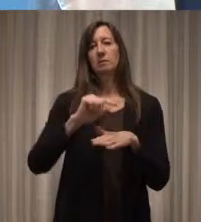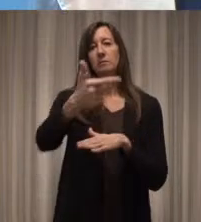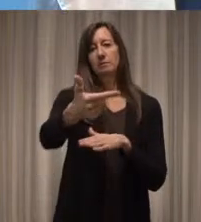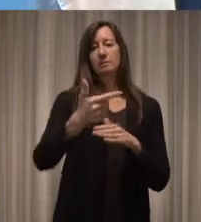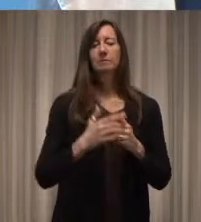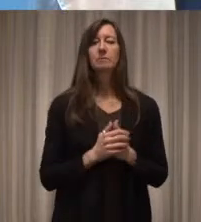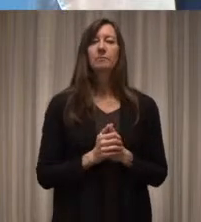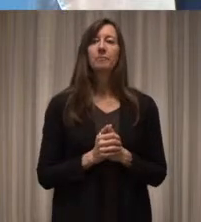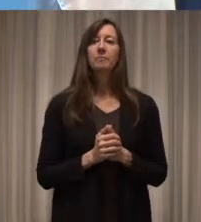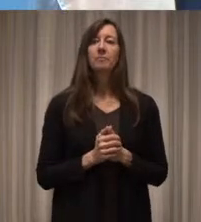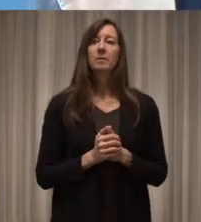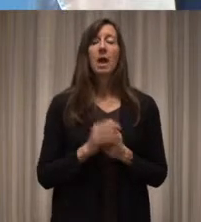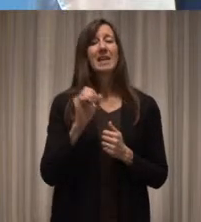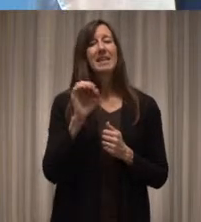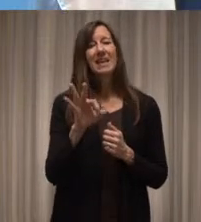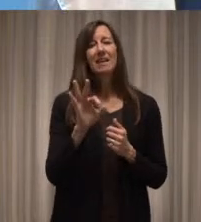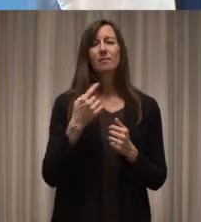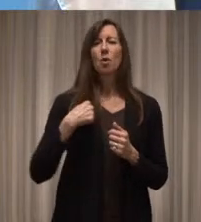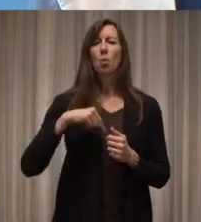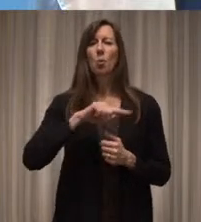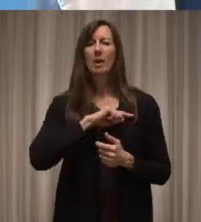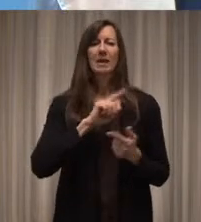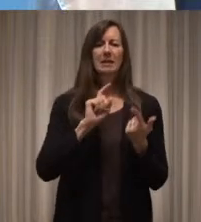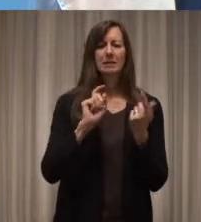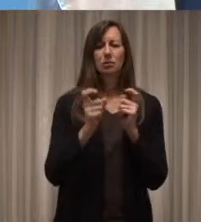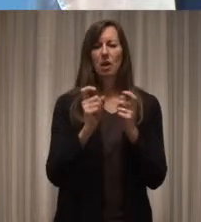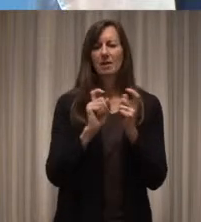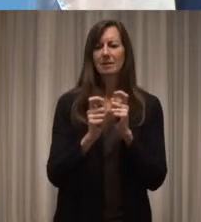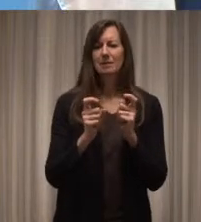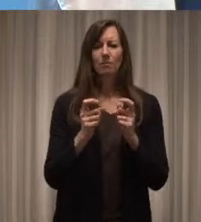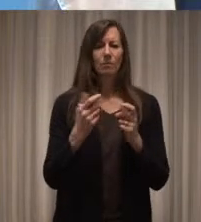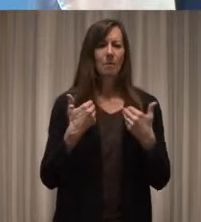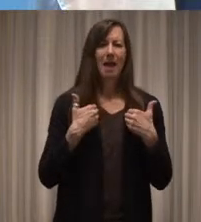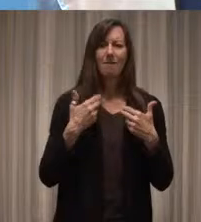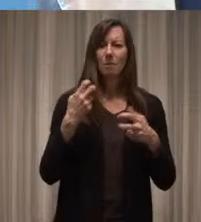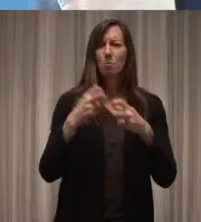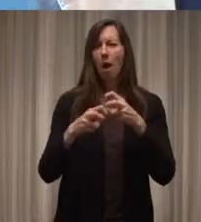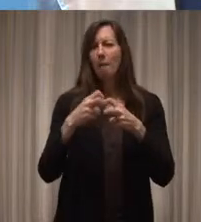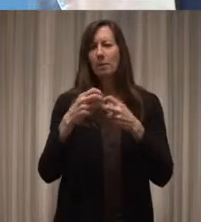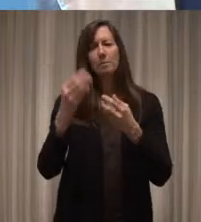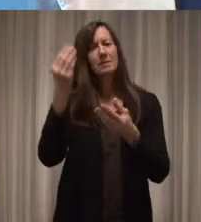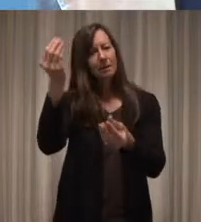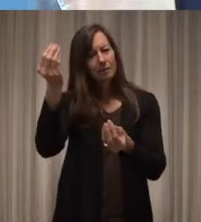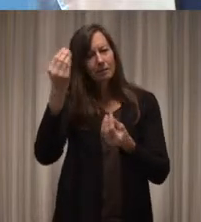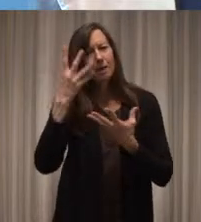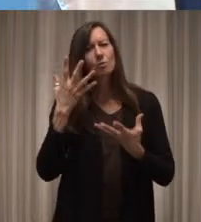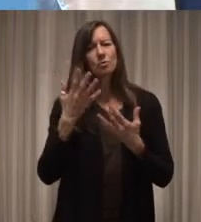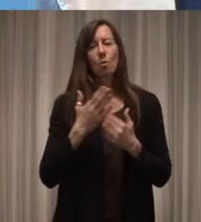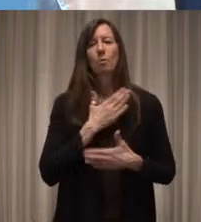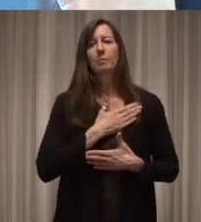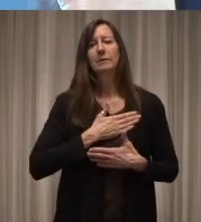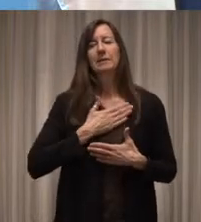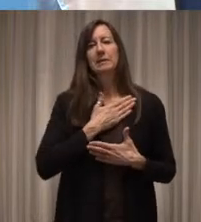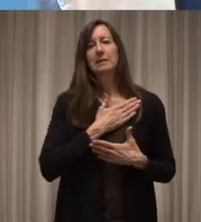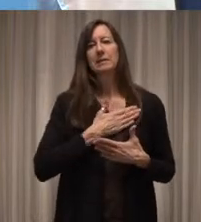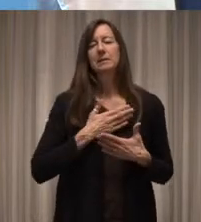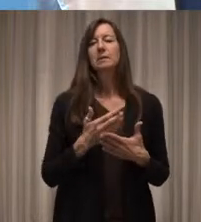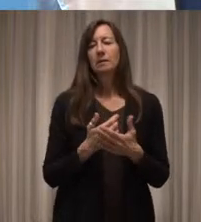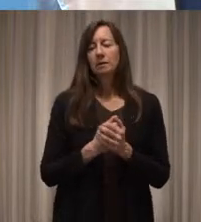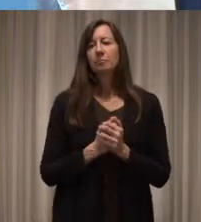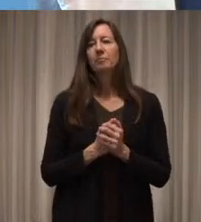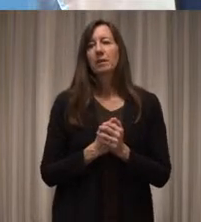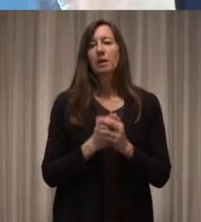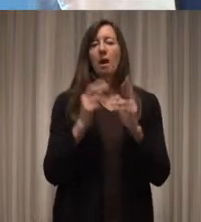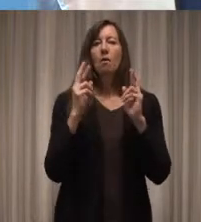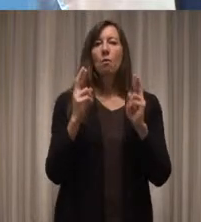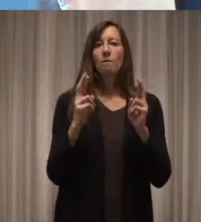go and we're having issues, don't hesitate to let us know. But I think we've built a good approach here, and this will help alleviate some of